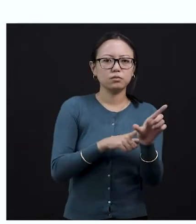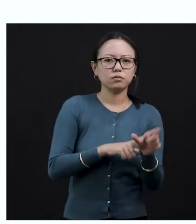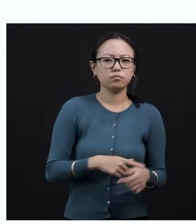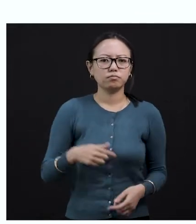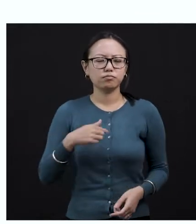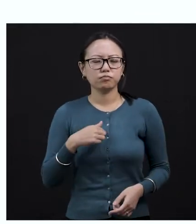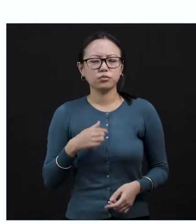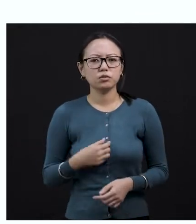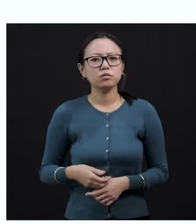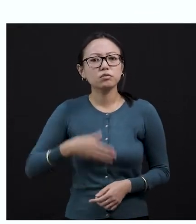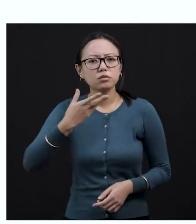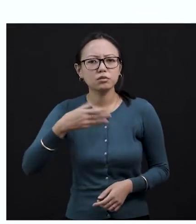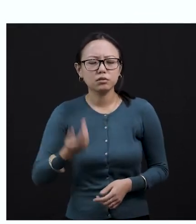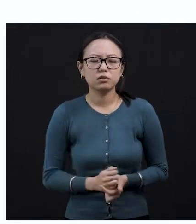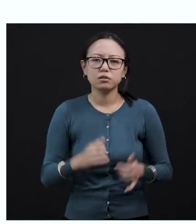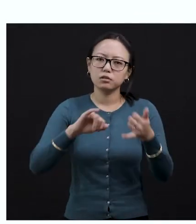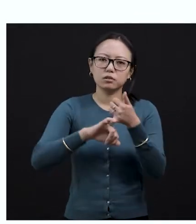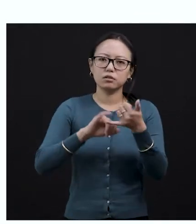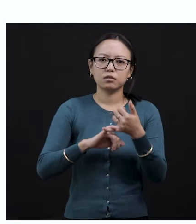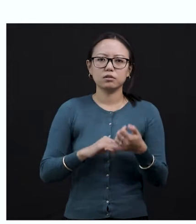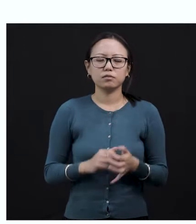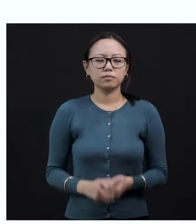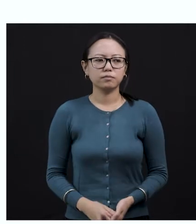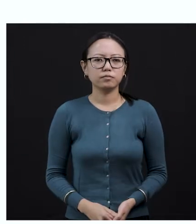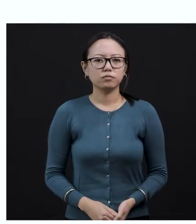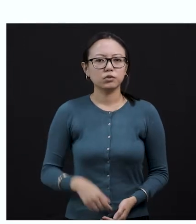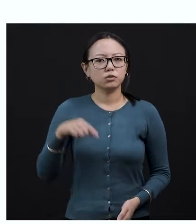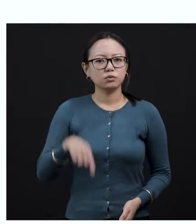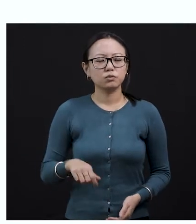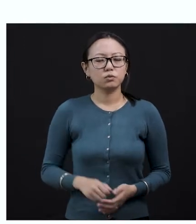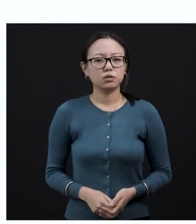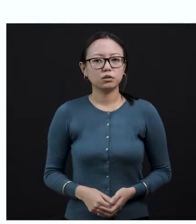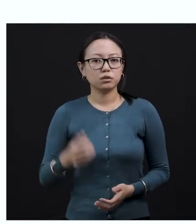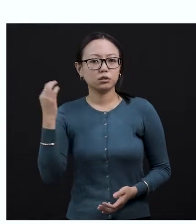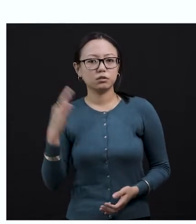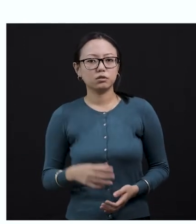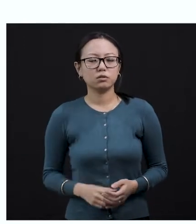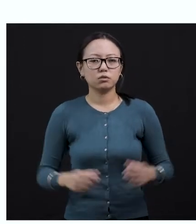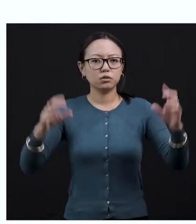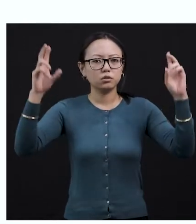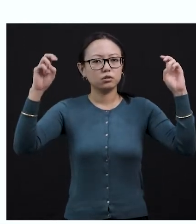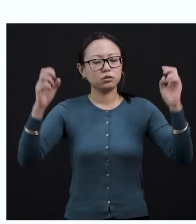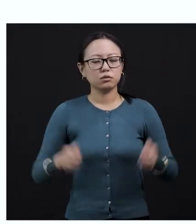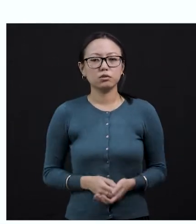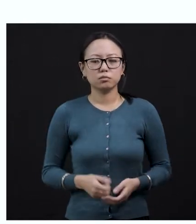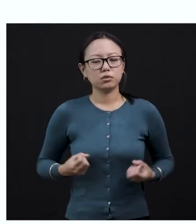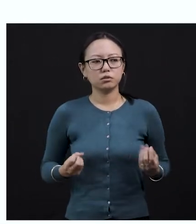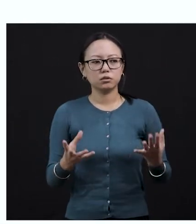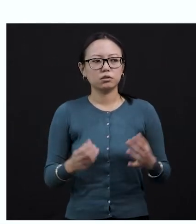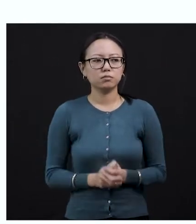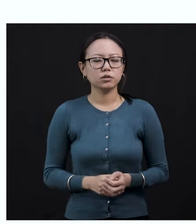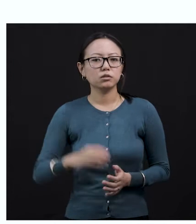tutor. By now, you know me well. So, today we are going to begin another topic, that is chapter